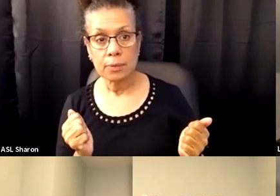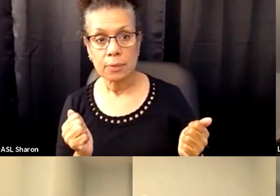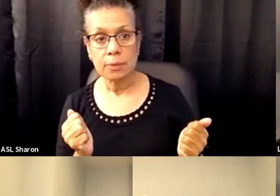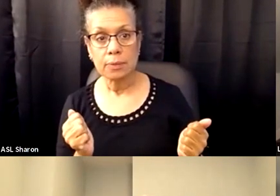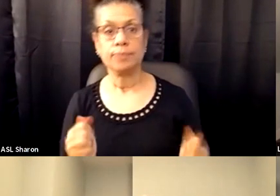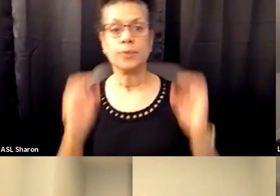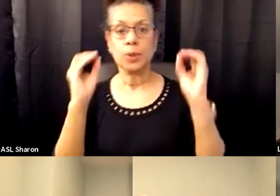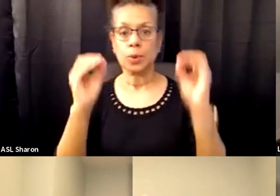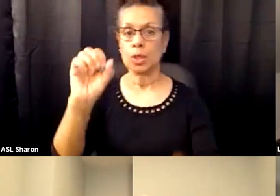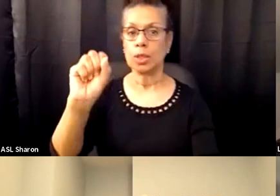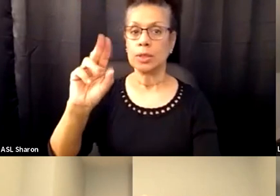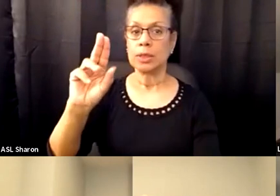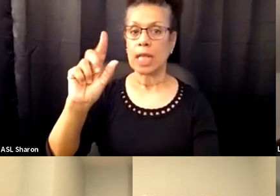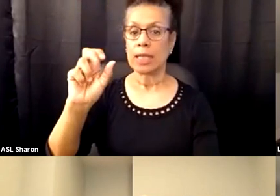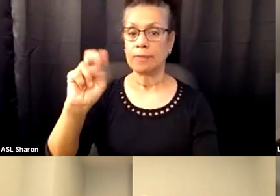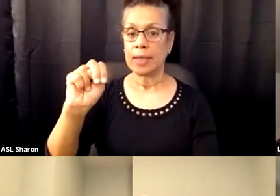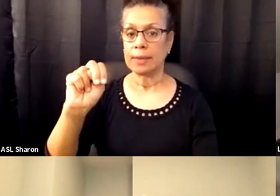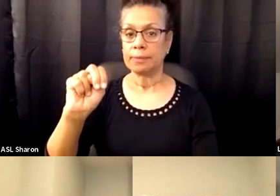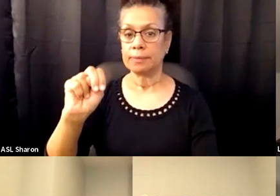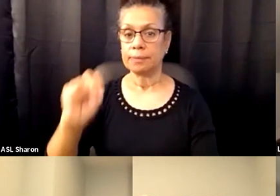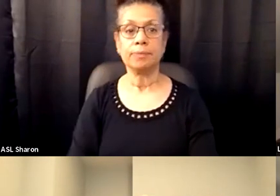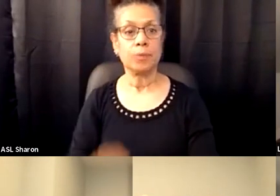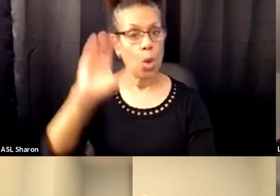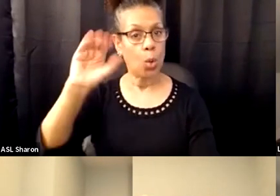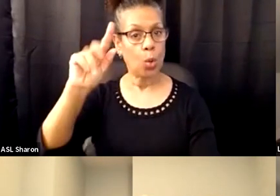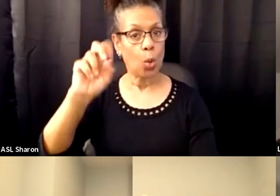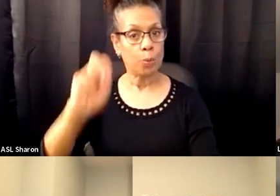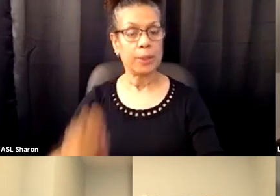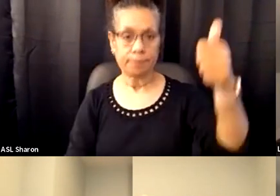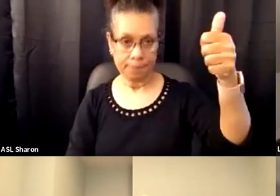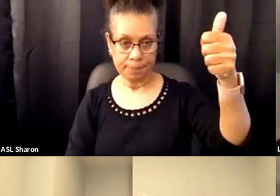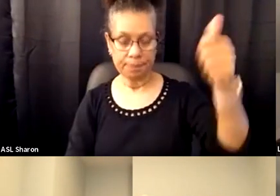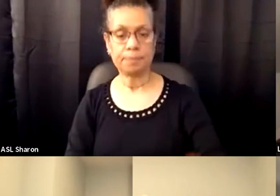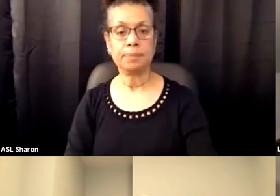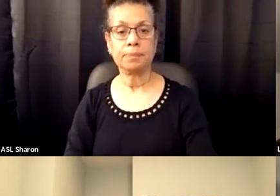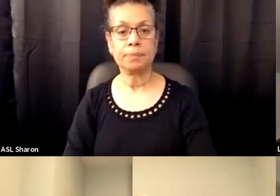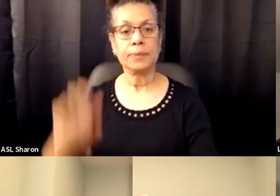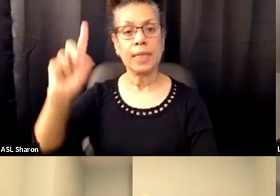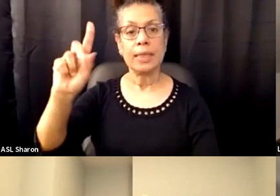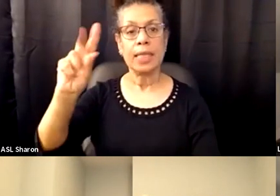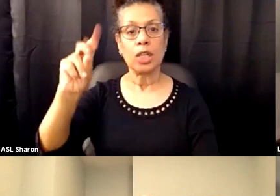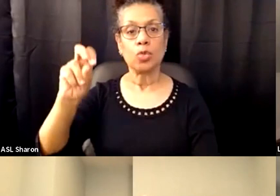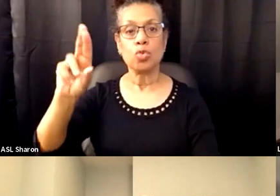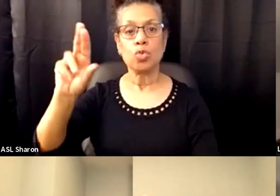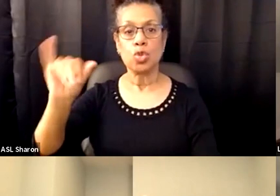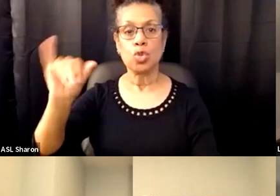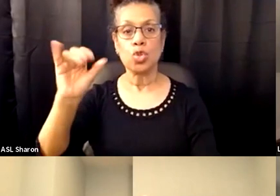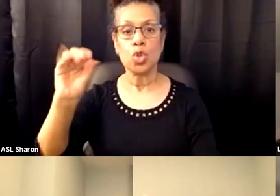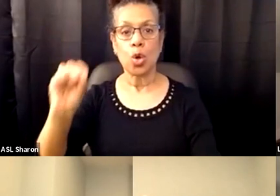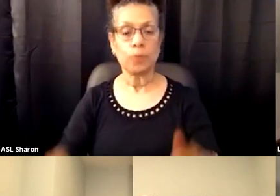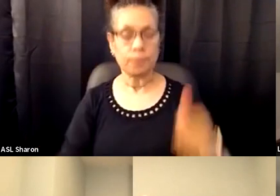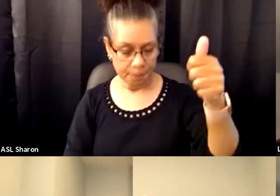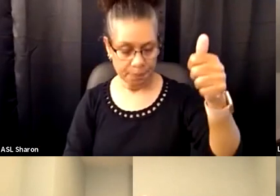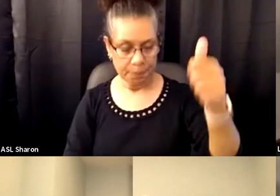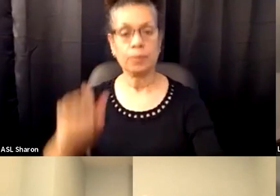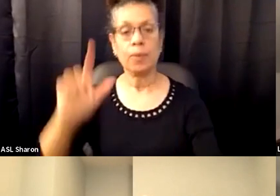ms sullivan will you please call the role bowser coleman yes mr de rougeo yes ms